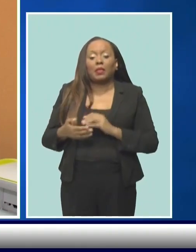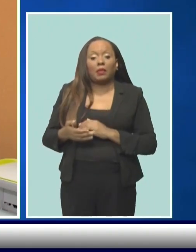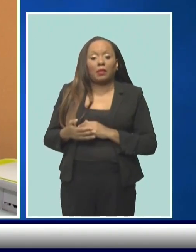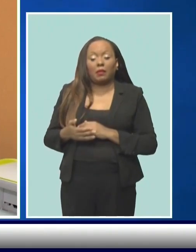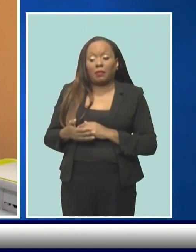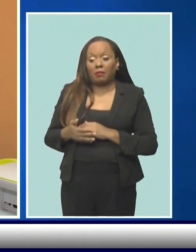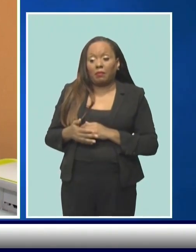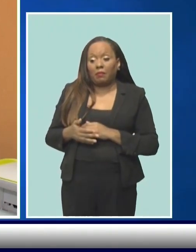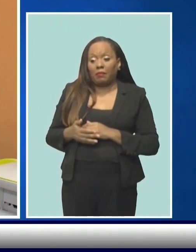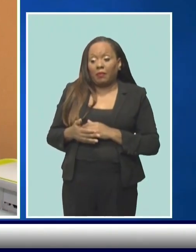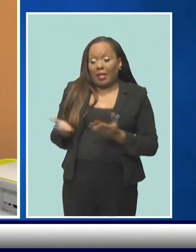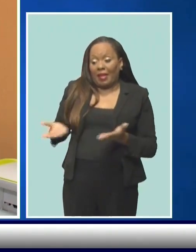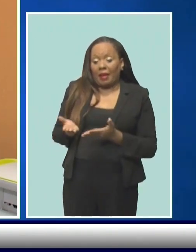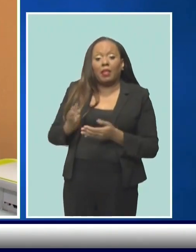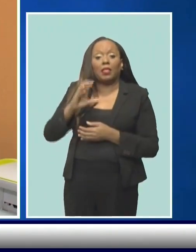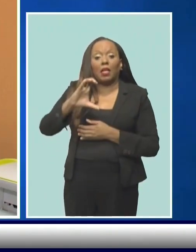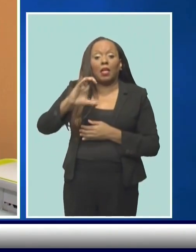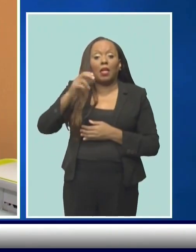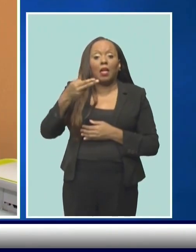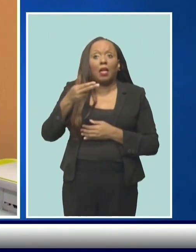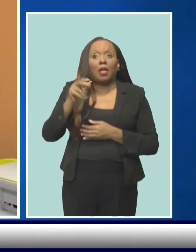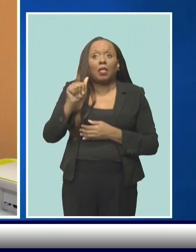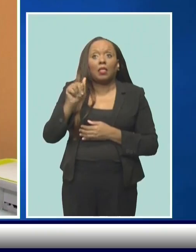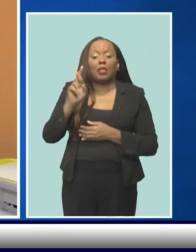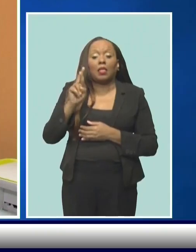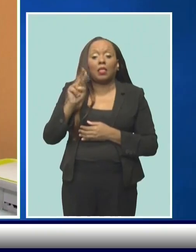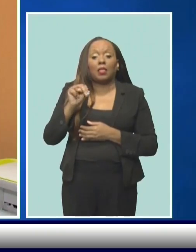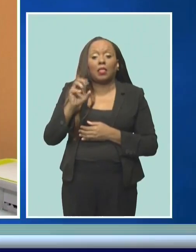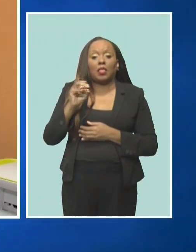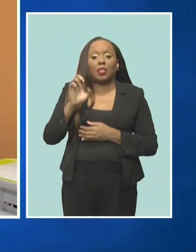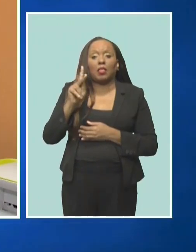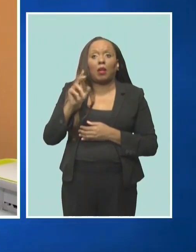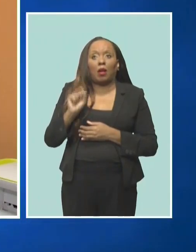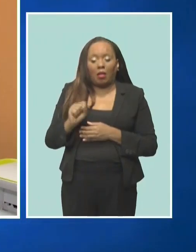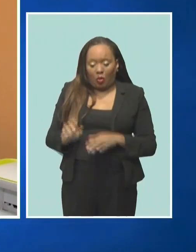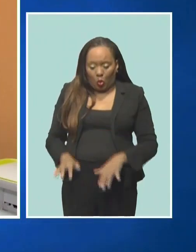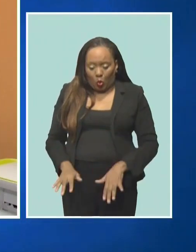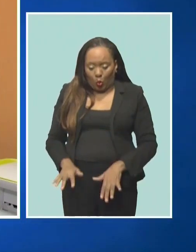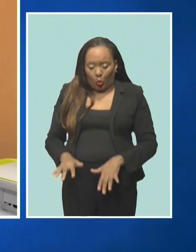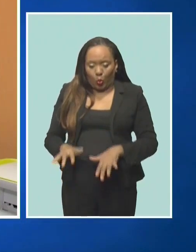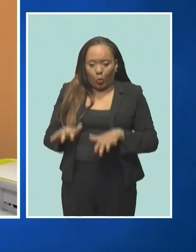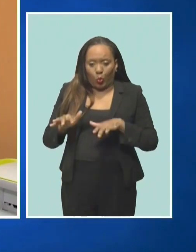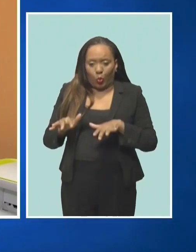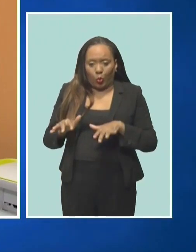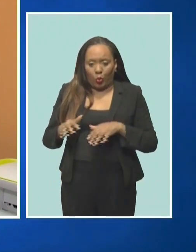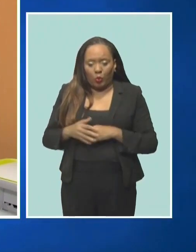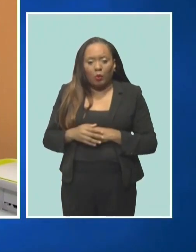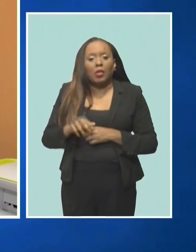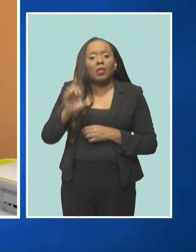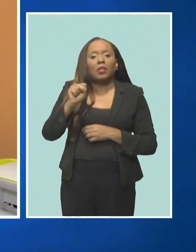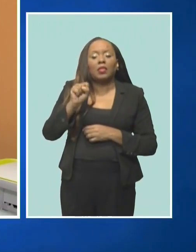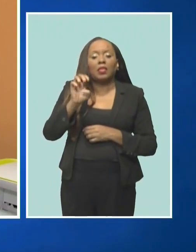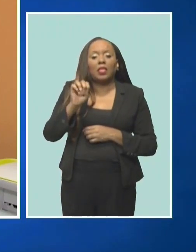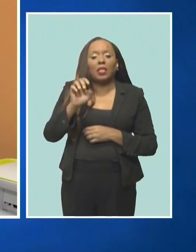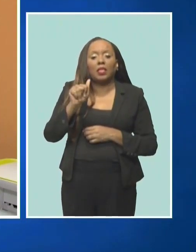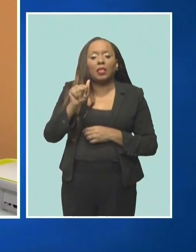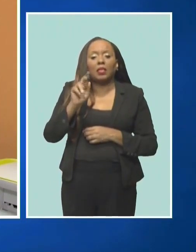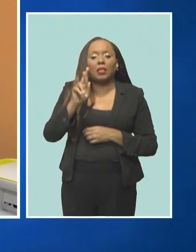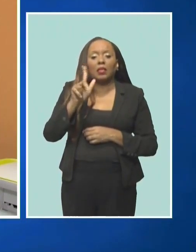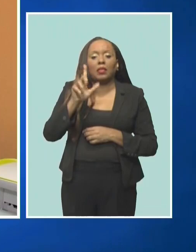had 67.7 millimeters. That's about 12 hours. Surrey's Plantation had 48.8